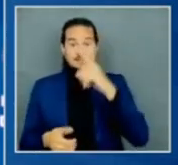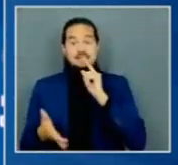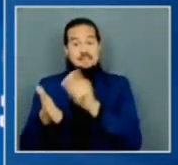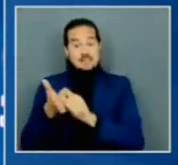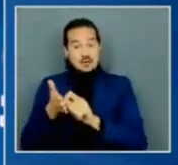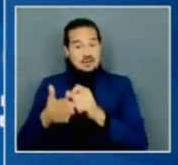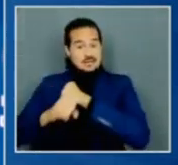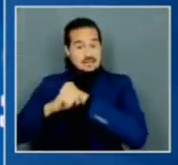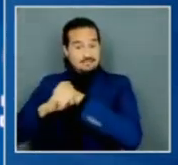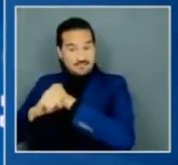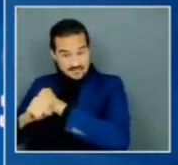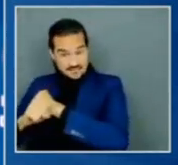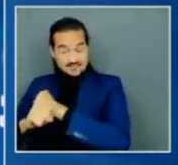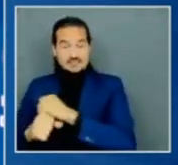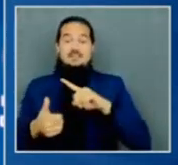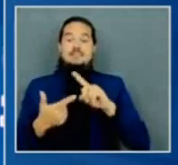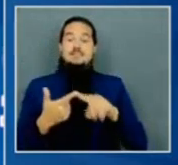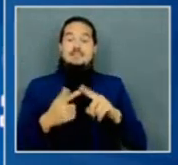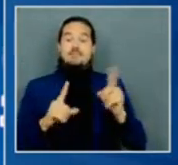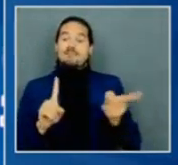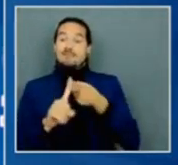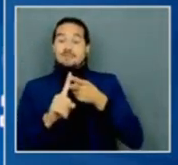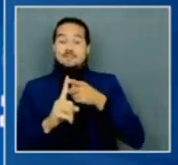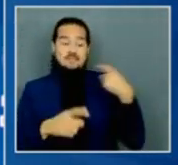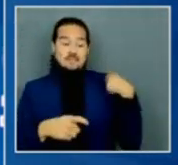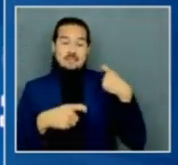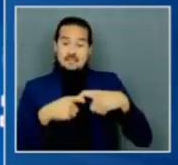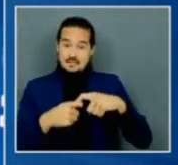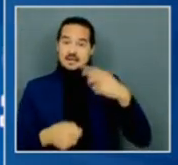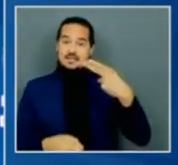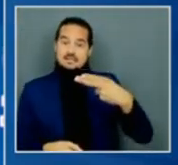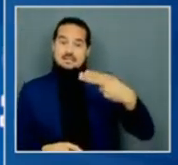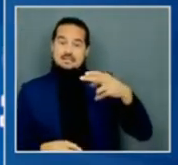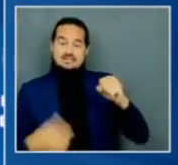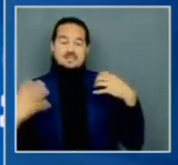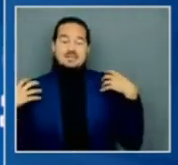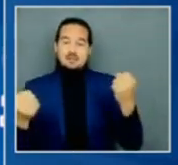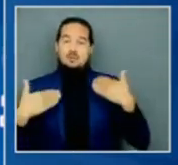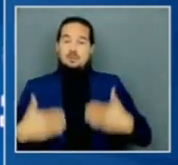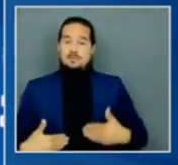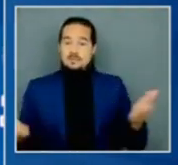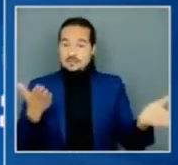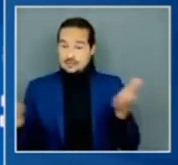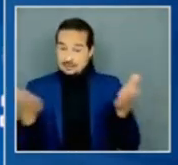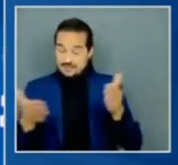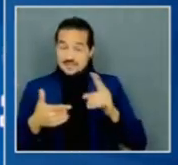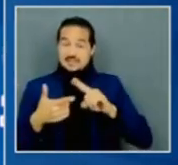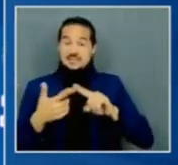first ever Latino head of the DHS and the first ever Latino head of HHS.